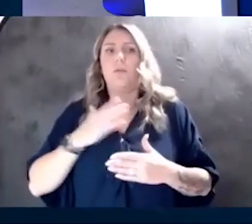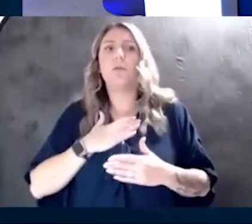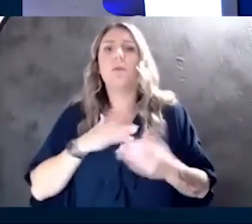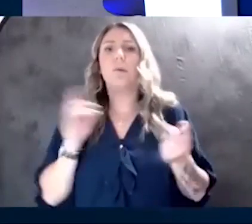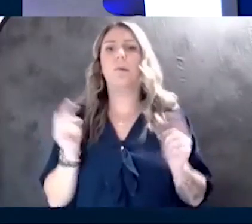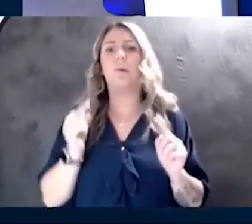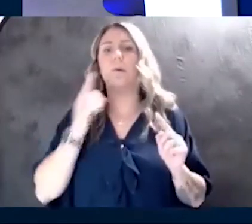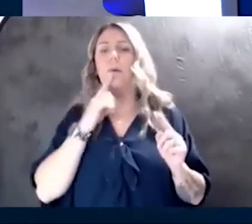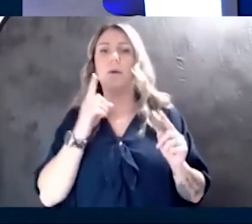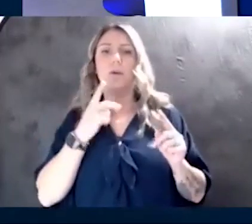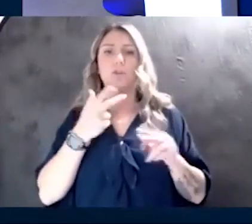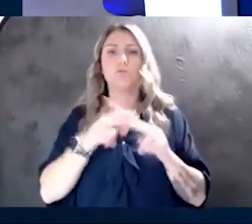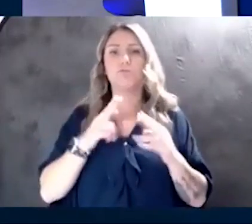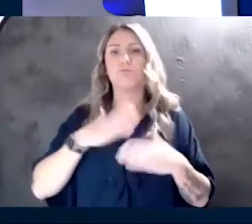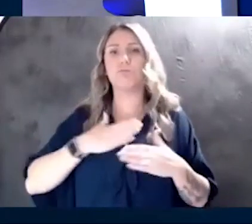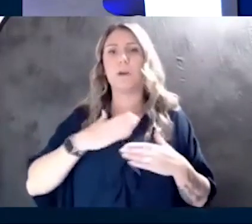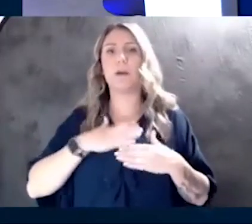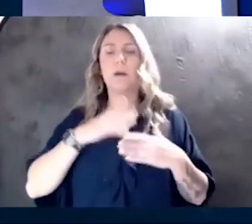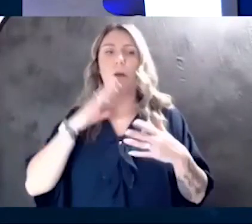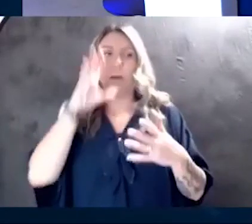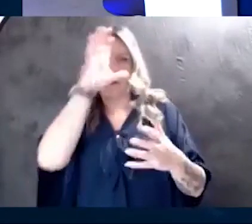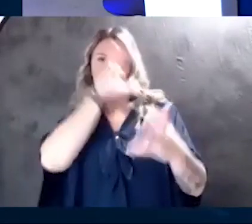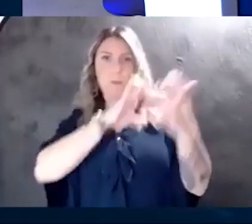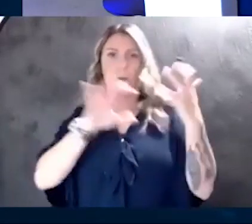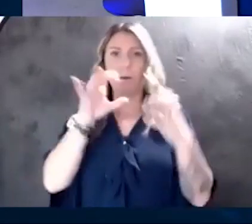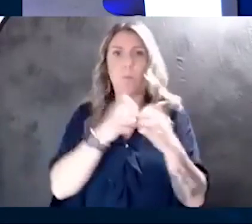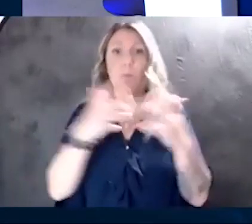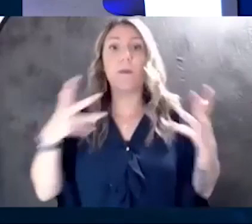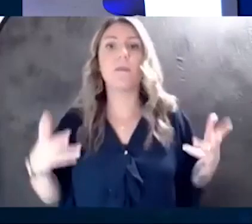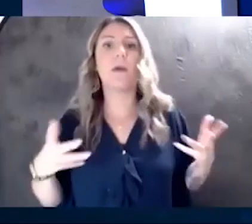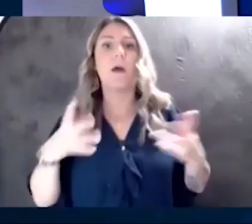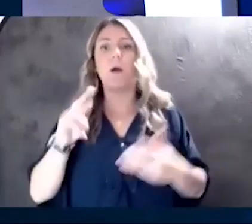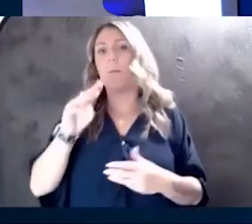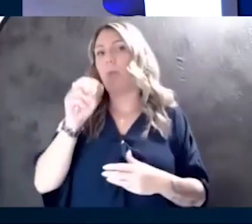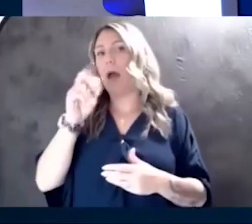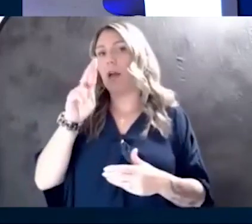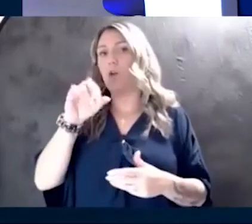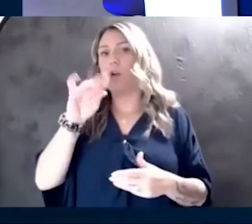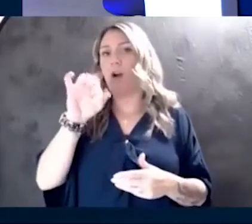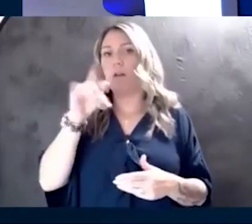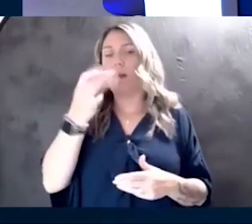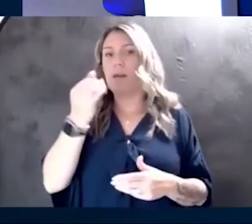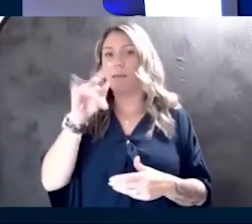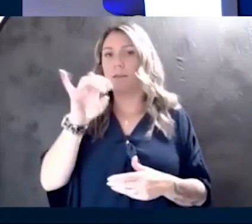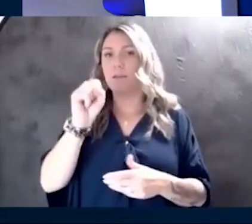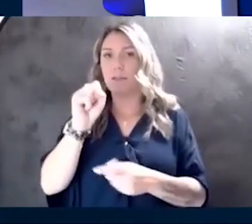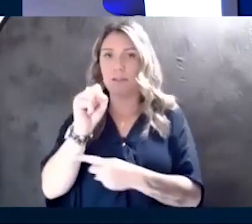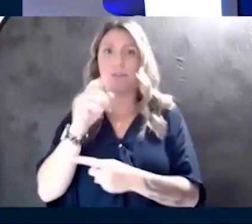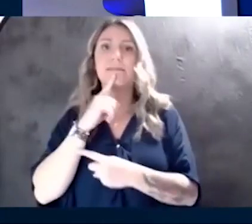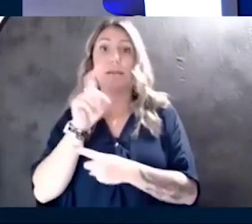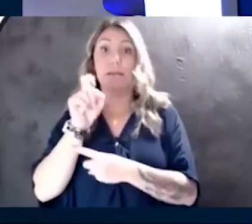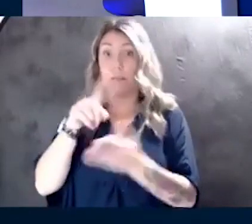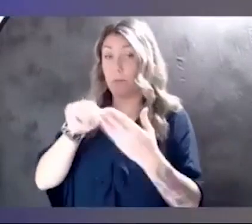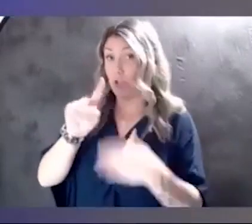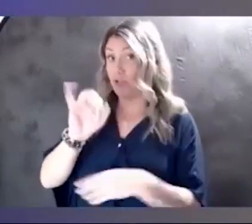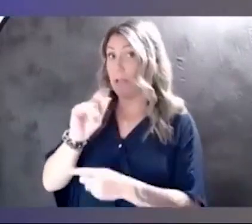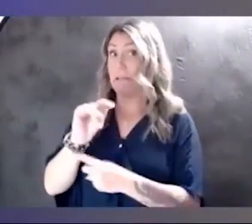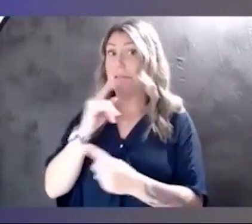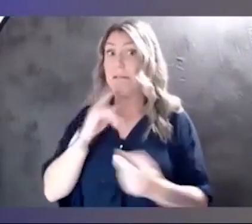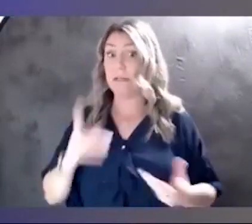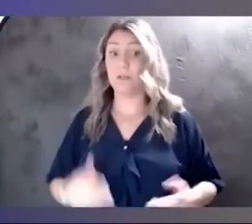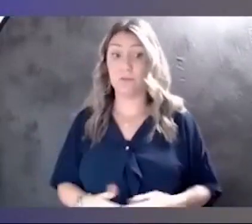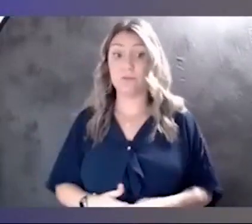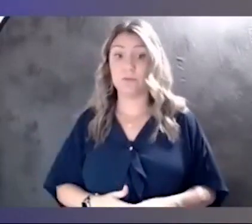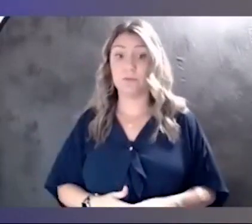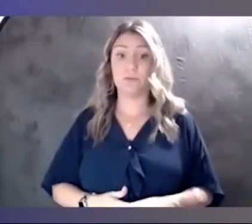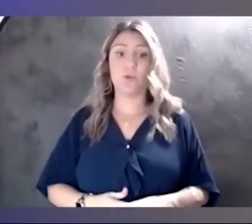that does not have myocarditis? Well, that child needs to be checked out. Remember, we can't focus just